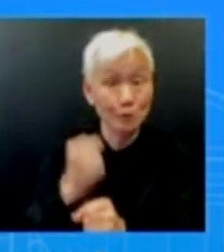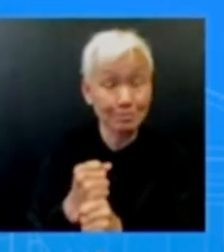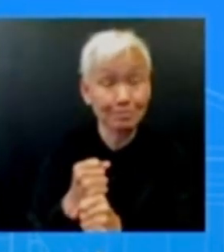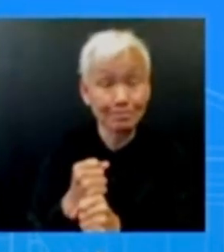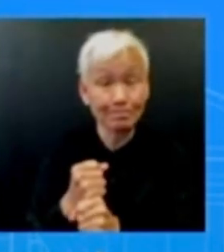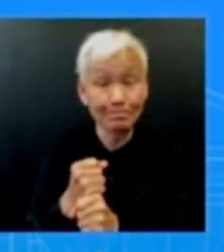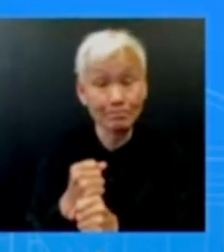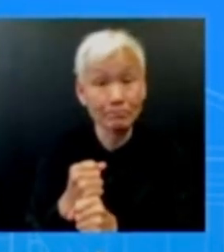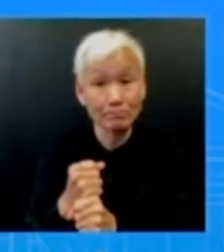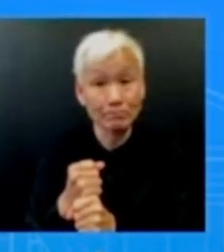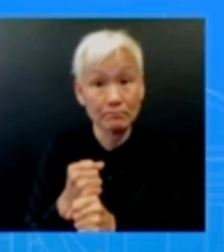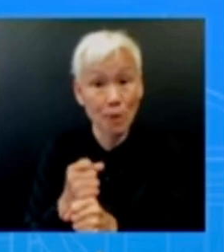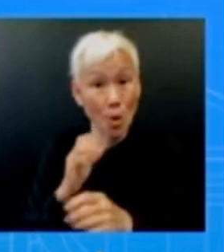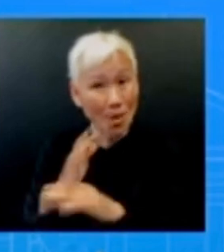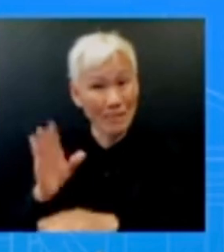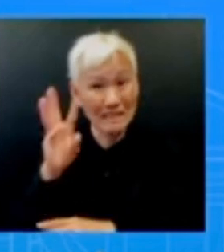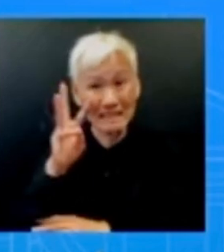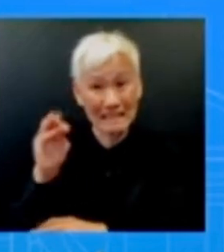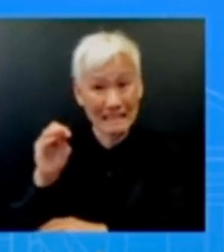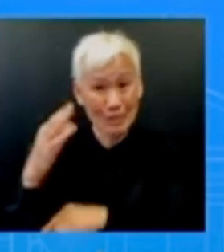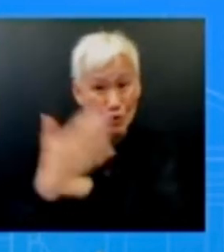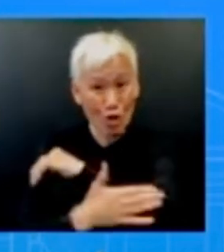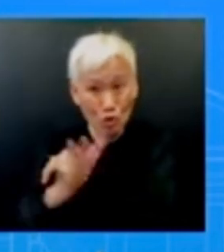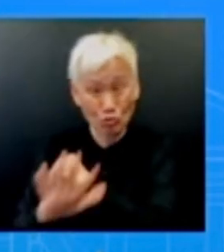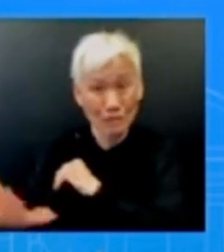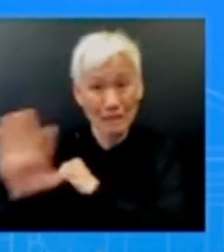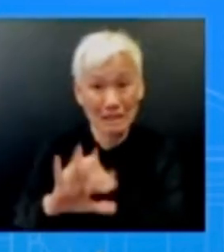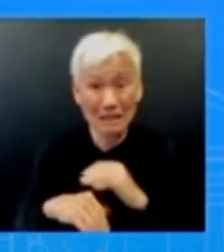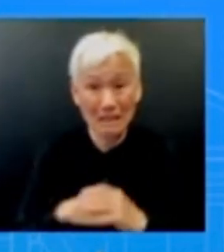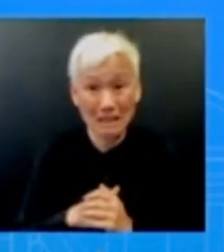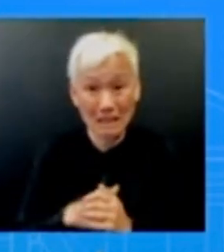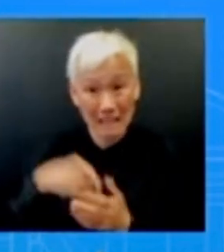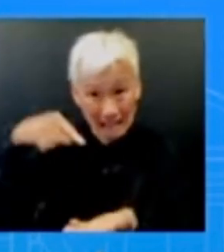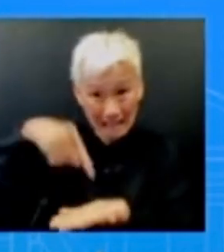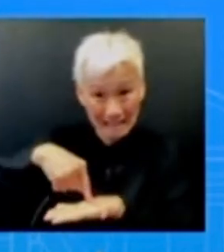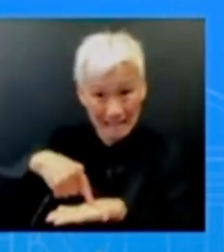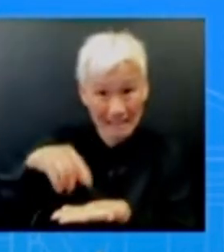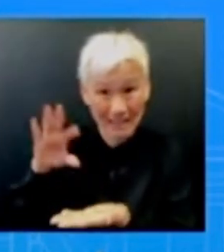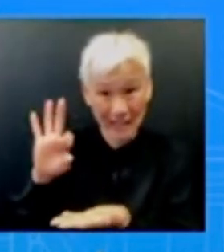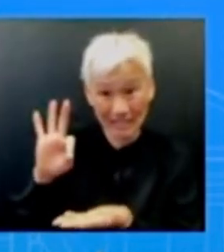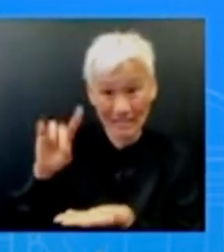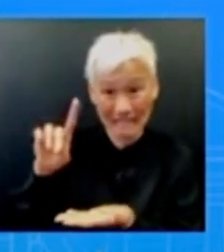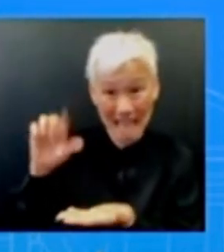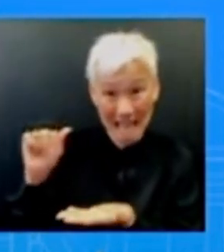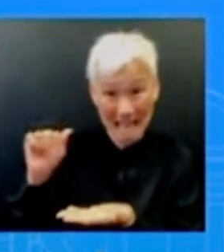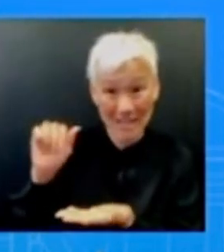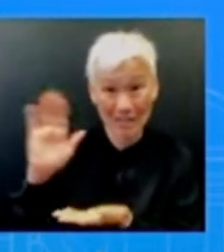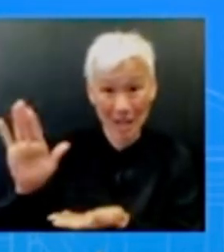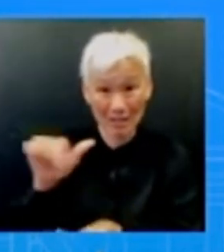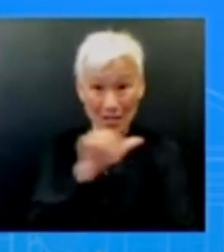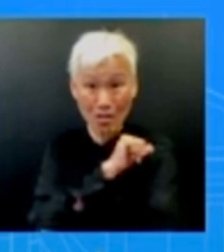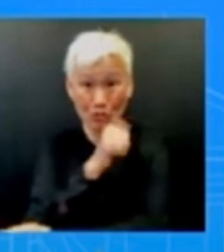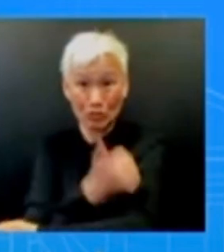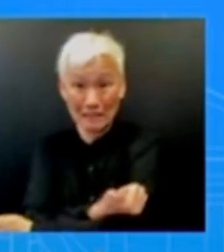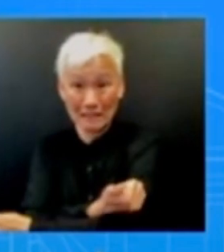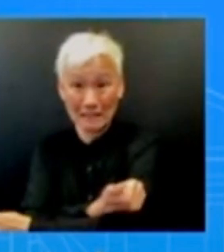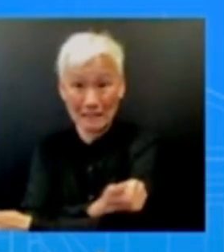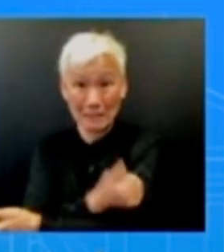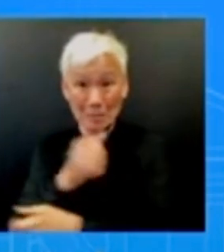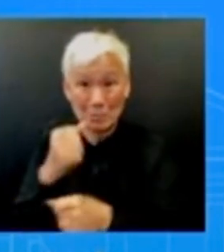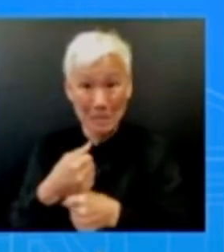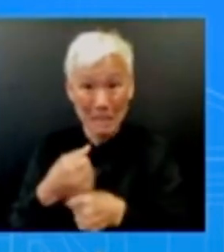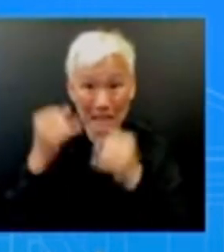countries. But again, this is about the FDA's authority to make its independent, evidence-based decision on drugs. And so